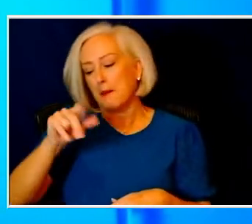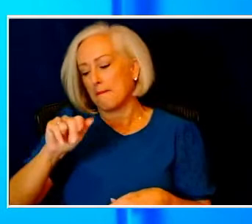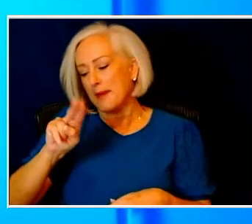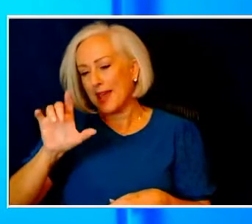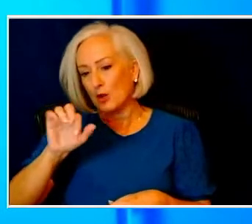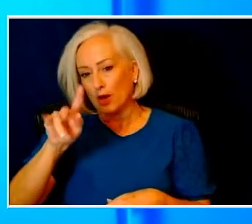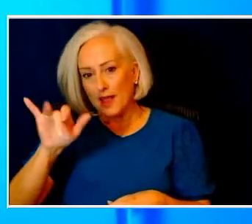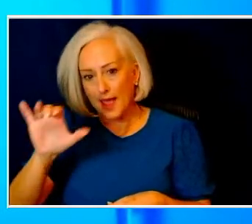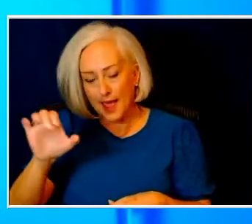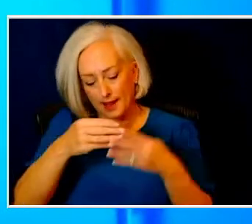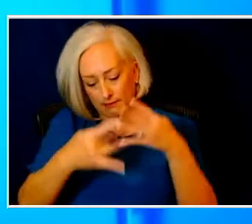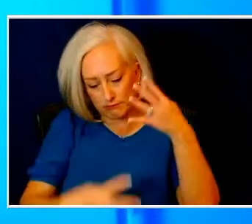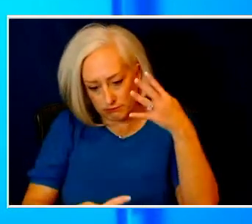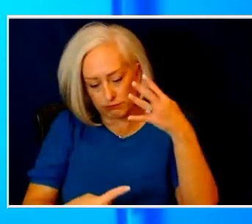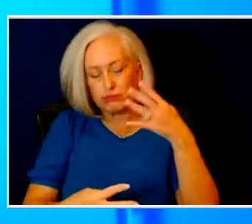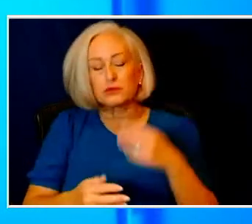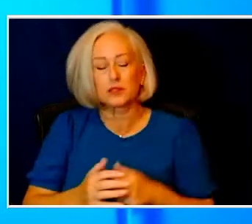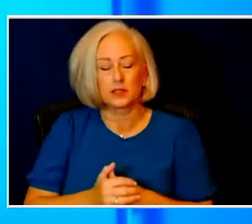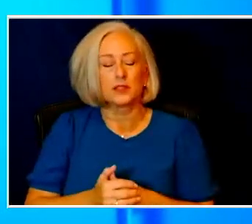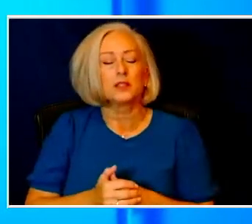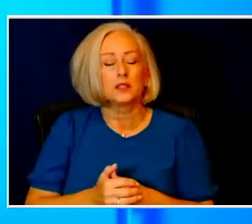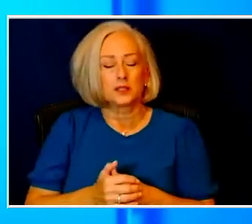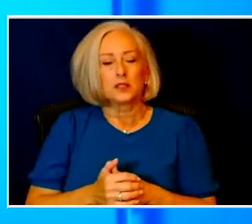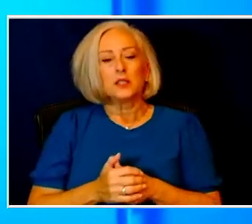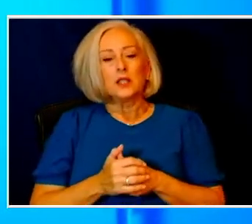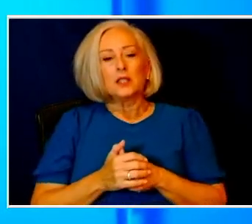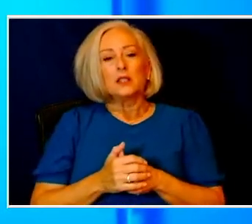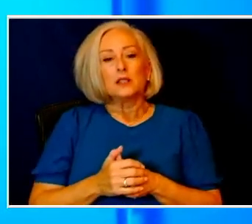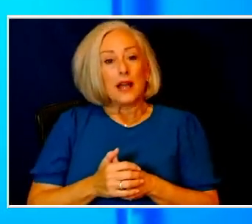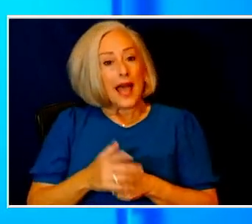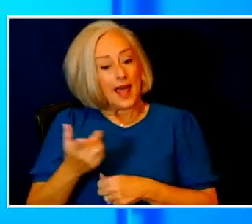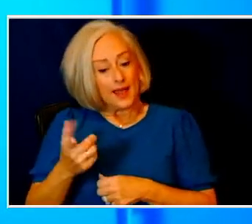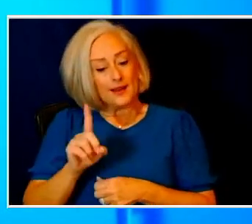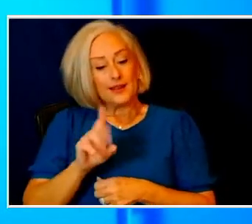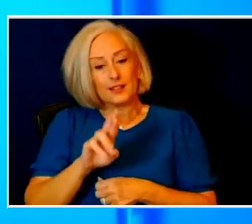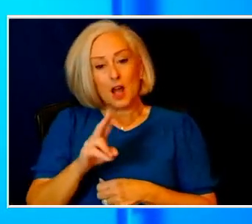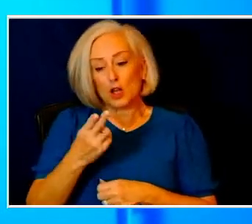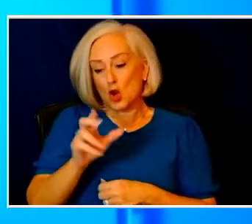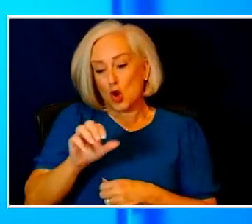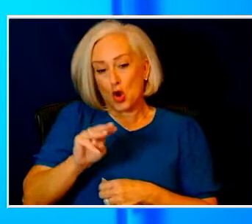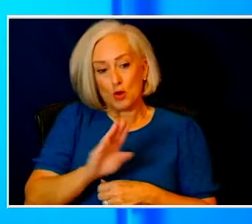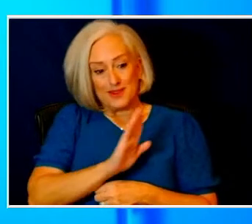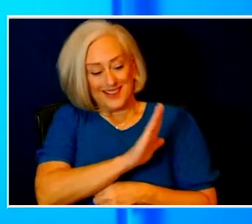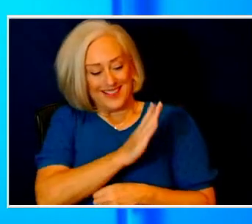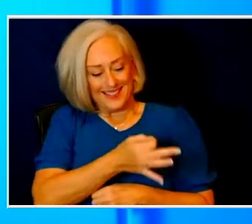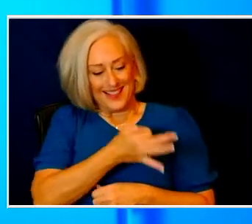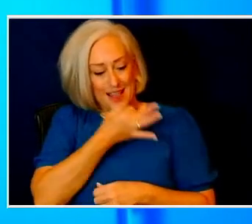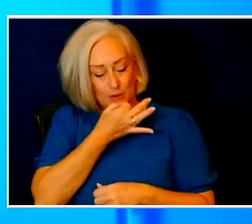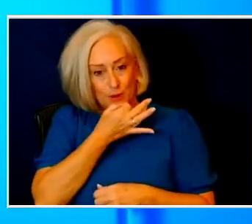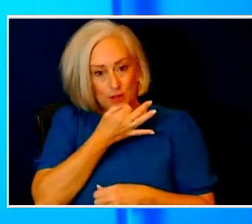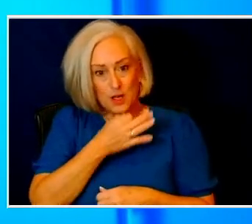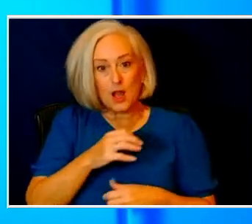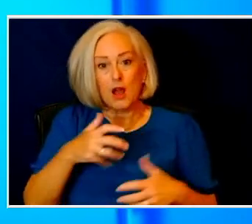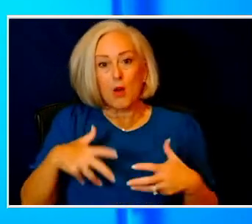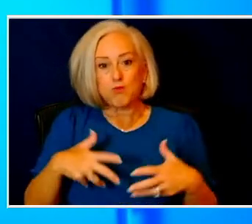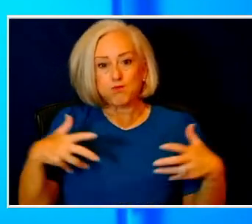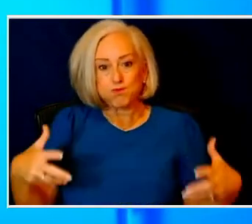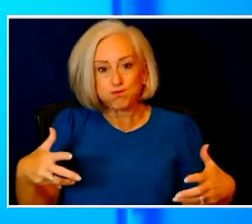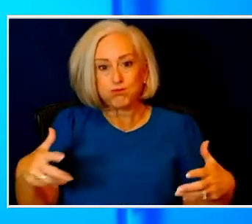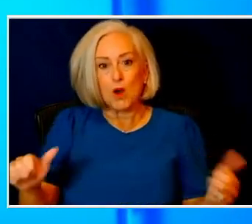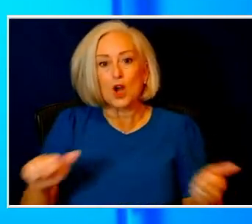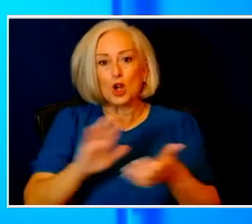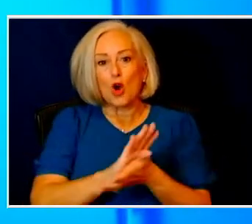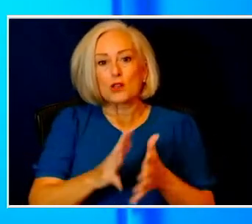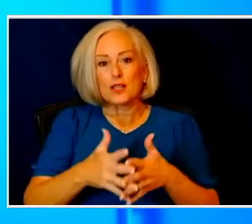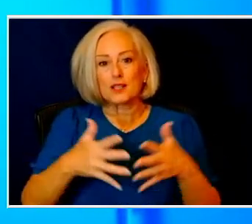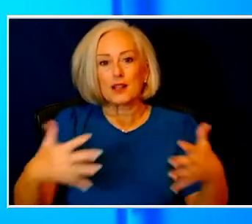well. And of course, this is Dr. Herman's expertise. Obesity causes a lot of orthopedic problems, and a lot